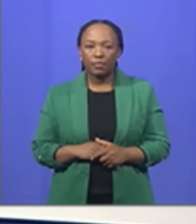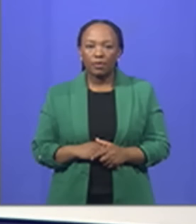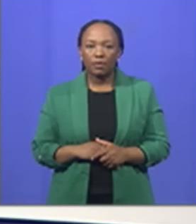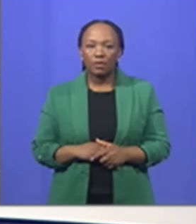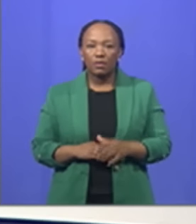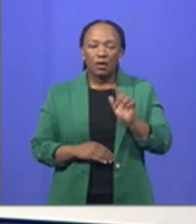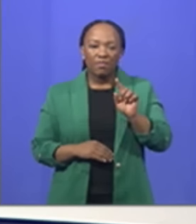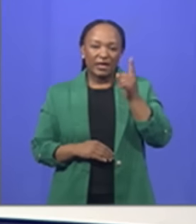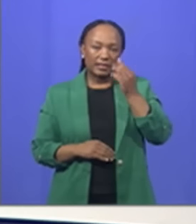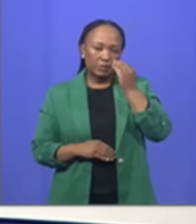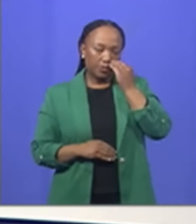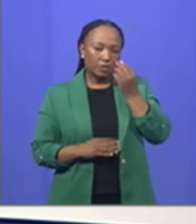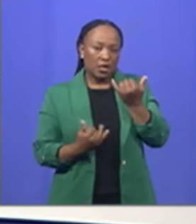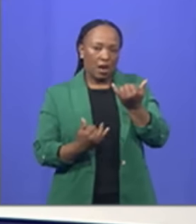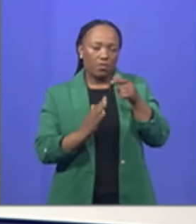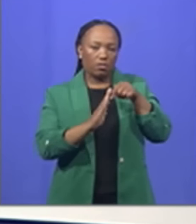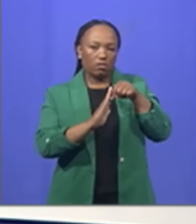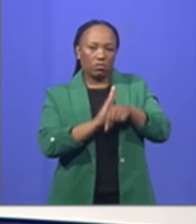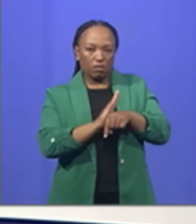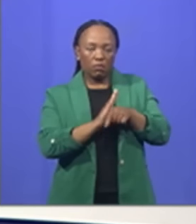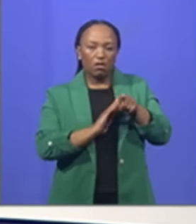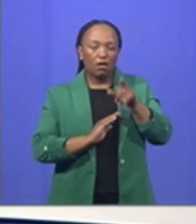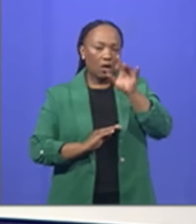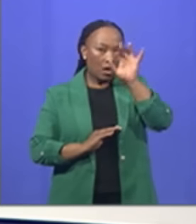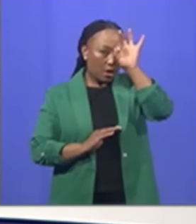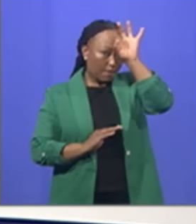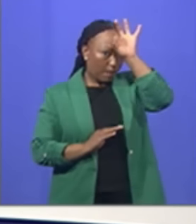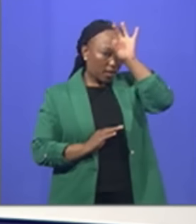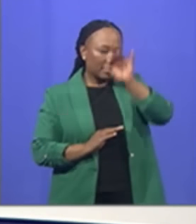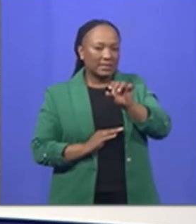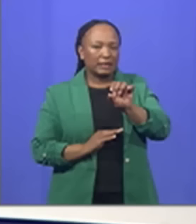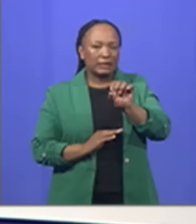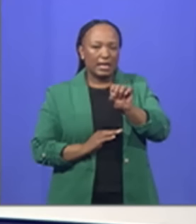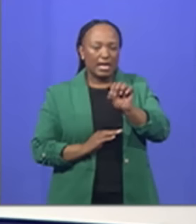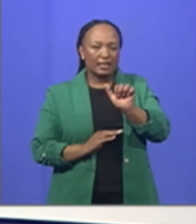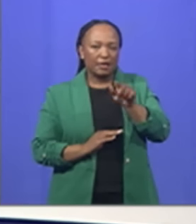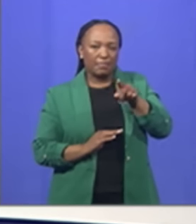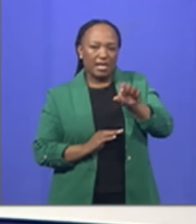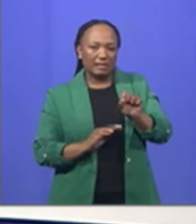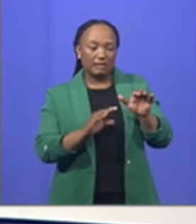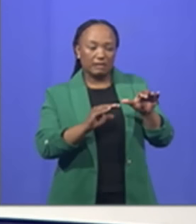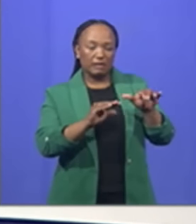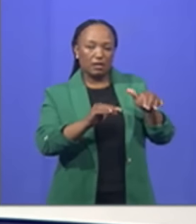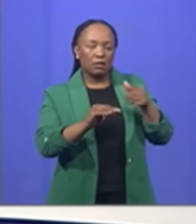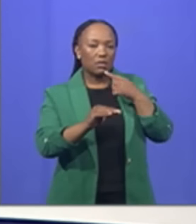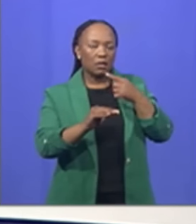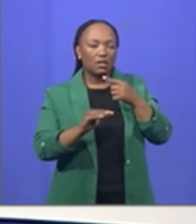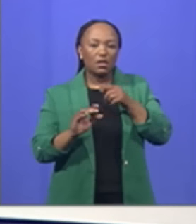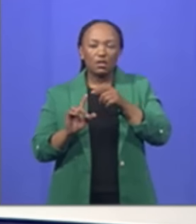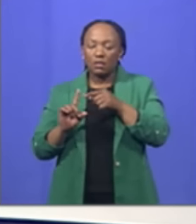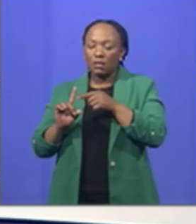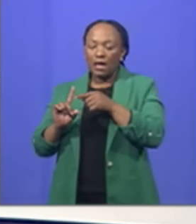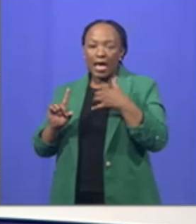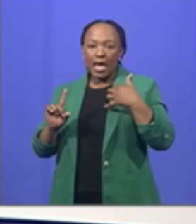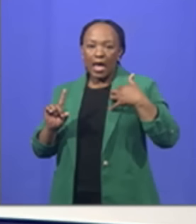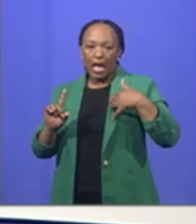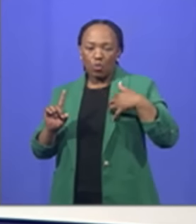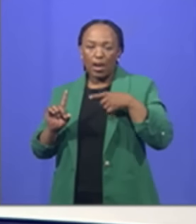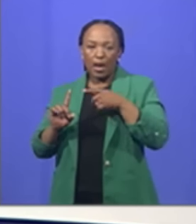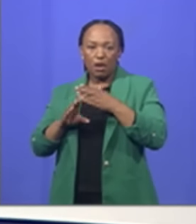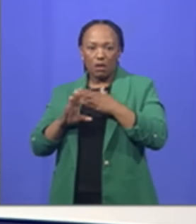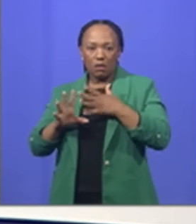Re thoma ka tša gore ba ditirelo tša maphodisa ka Afrika Borwa ba re ba ka sentše sa mafahleng ka ga go golegwa ga mohlankedi wa masepala wa Ekurhuleni